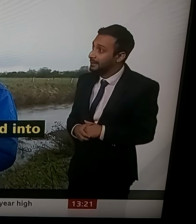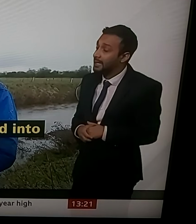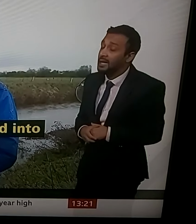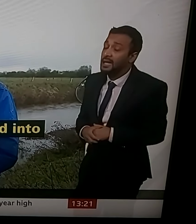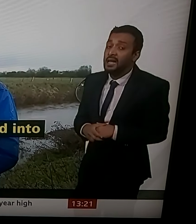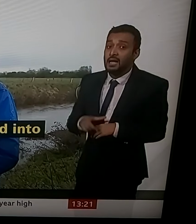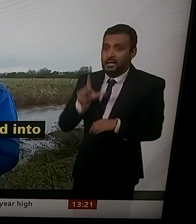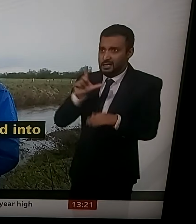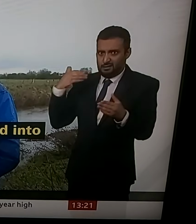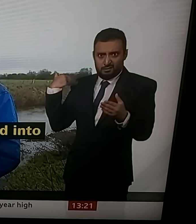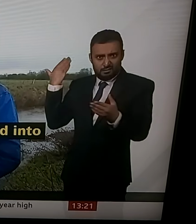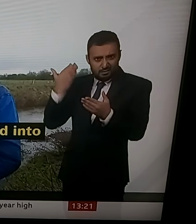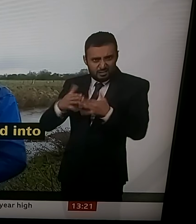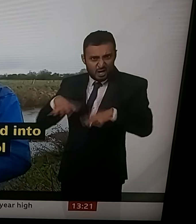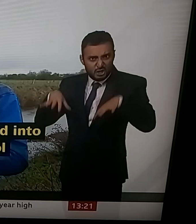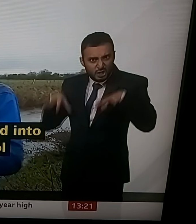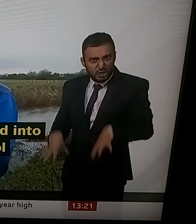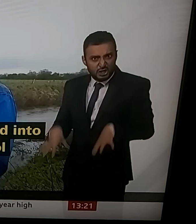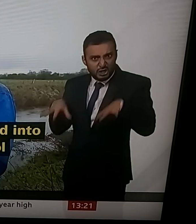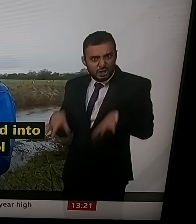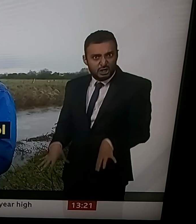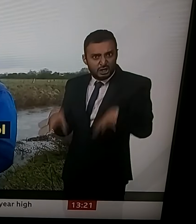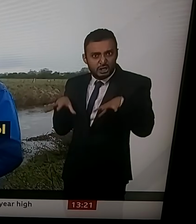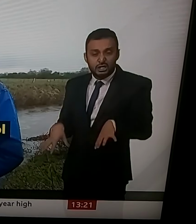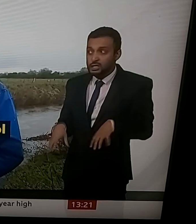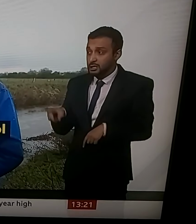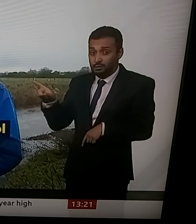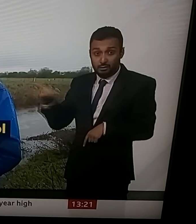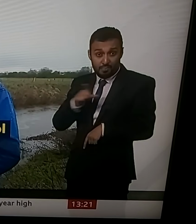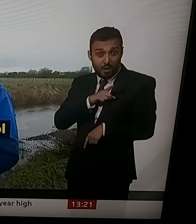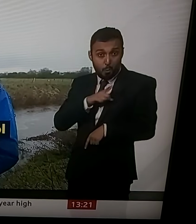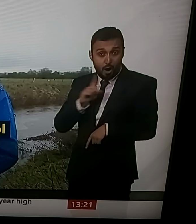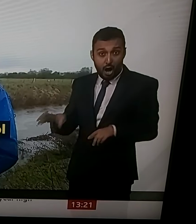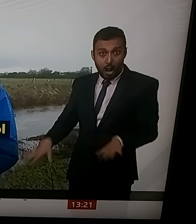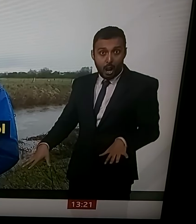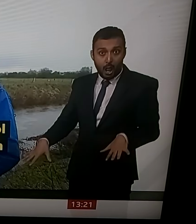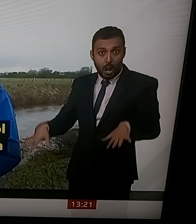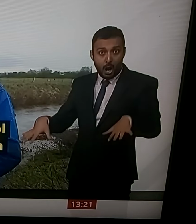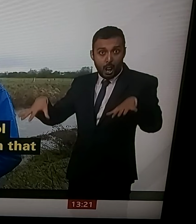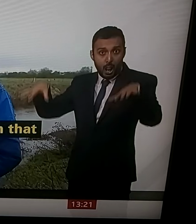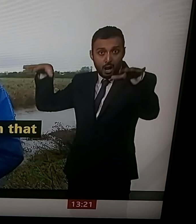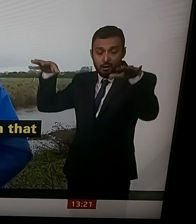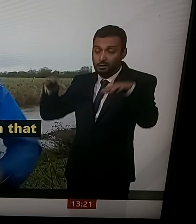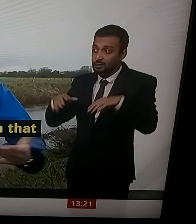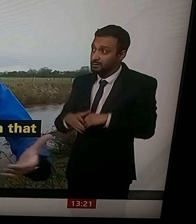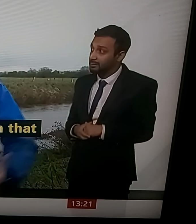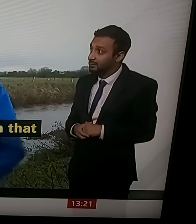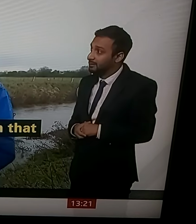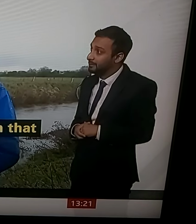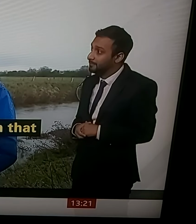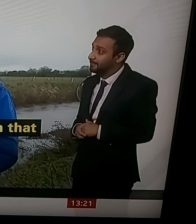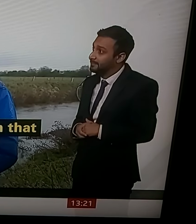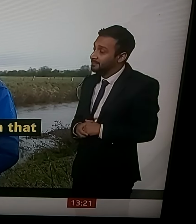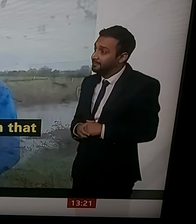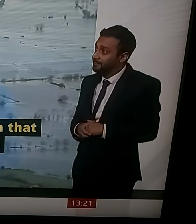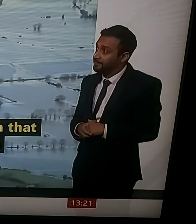that has fallen here over the last week is why these river levels are rising here, why there is so much water.